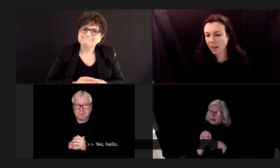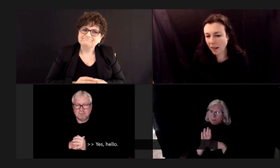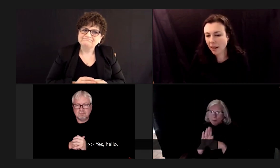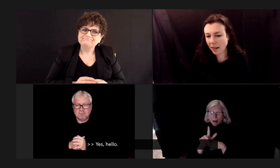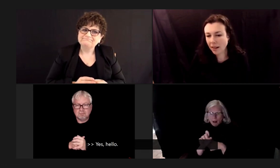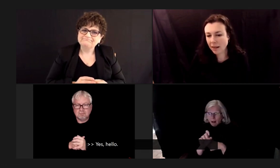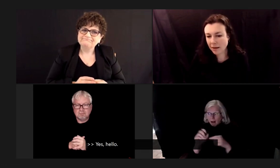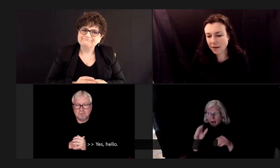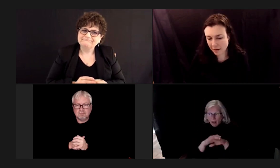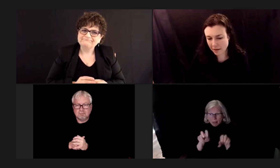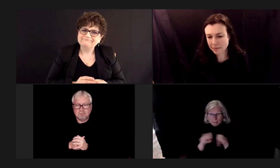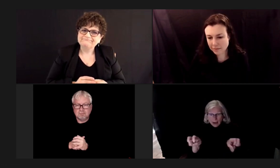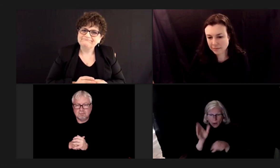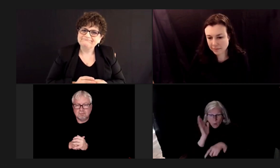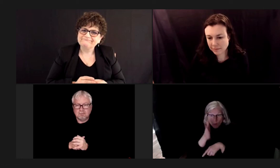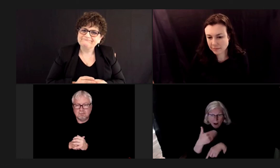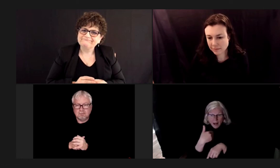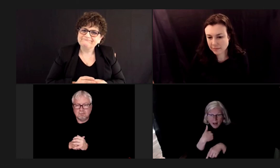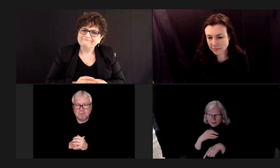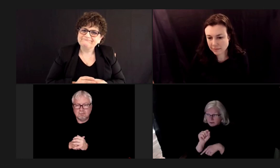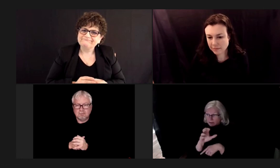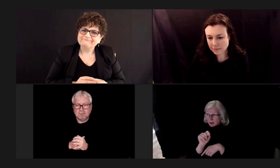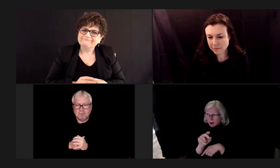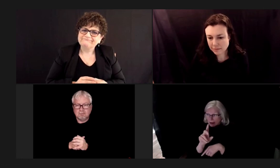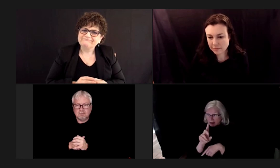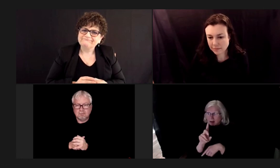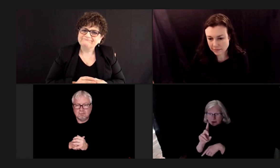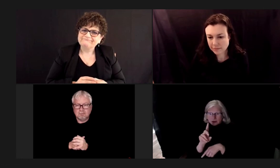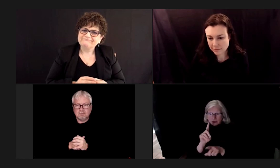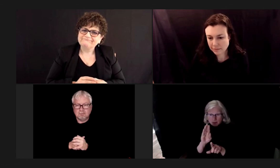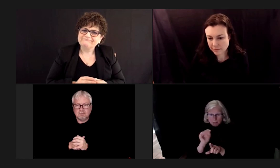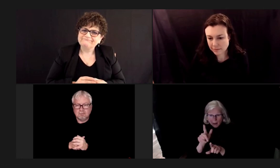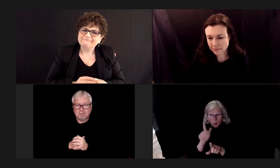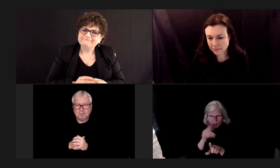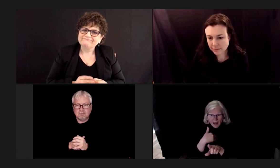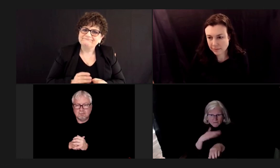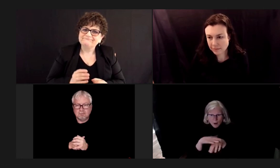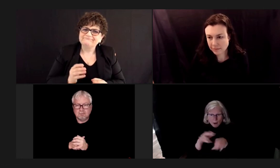earlier that Scott Dibble would be on the panel.